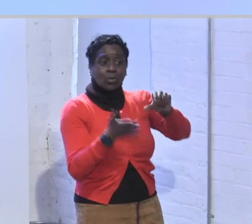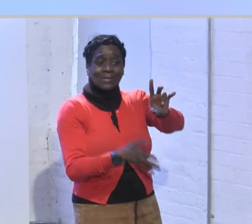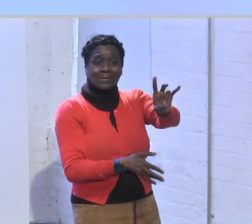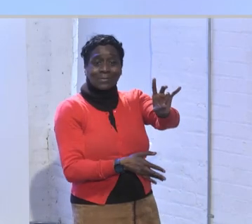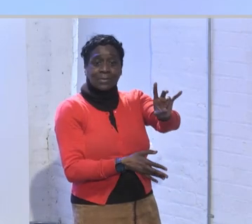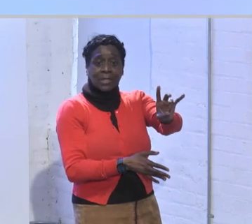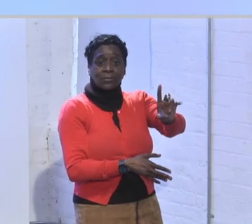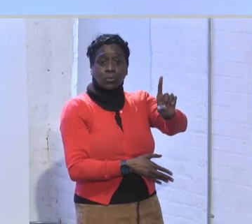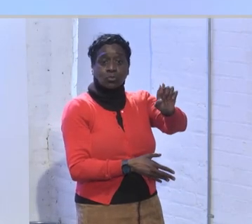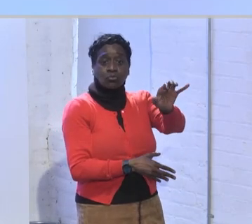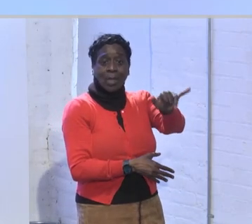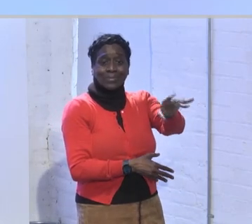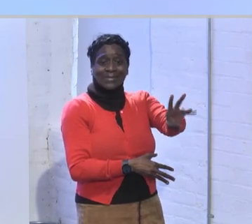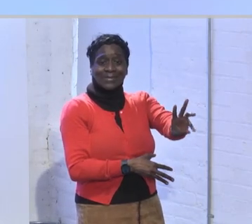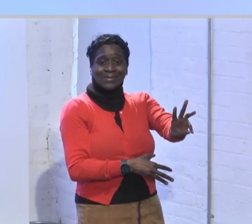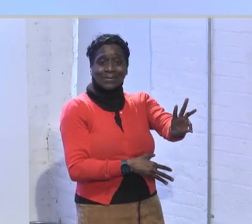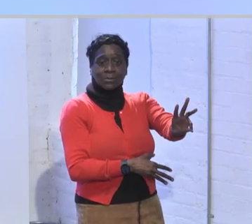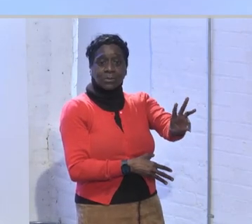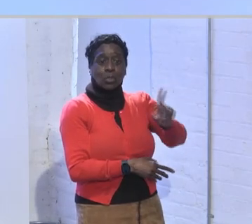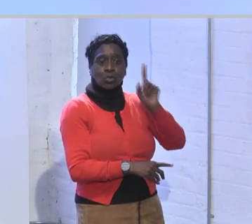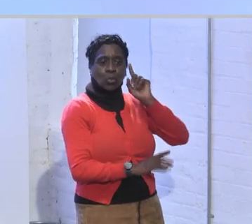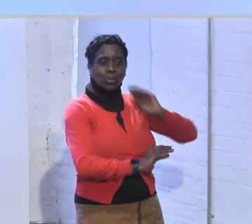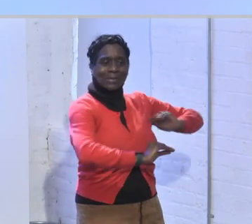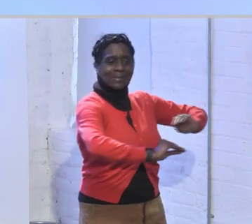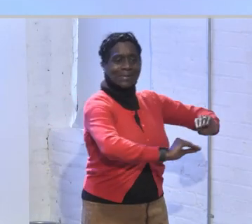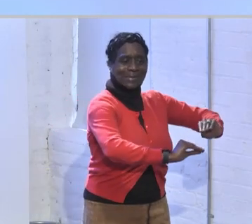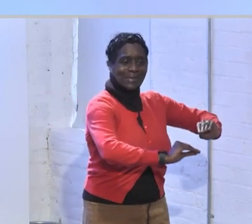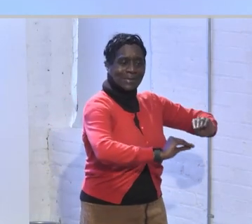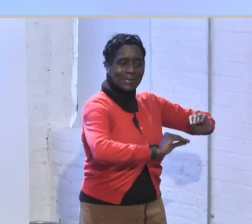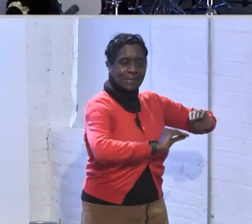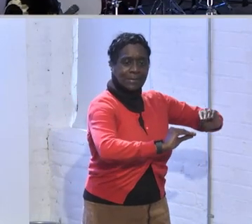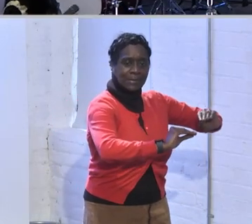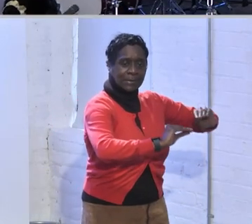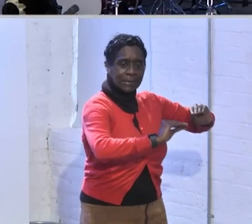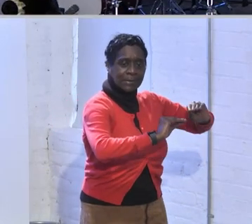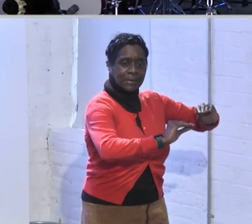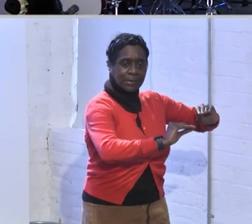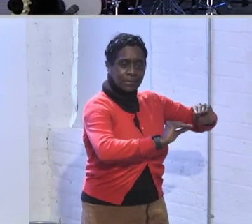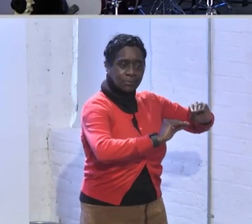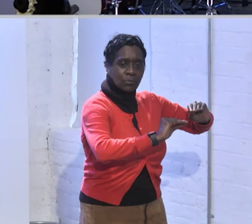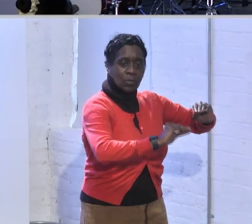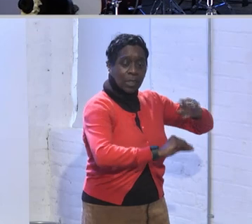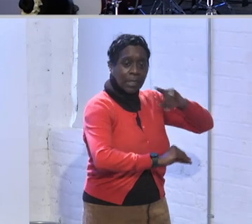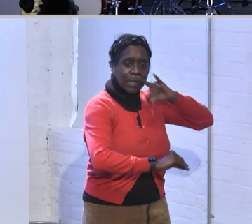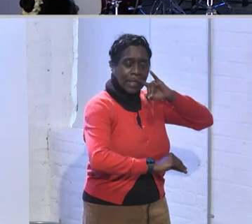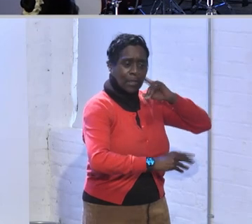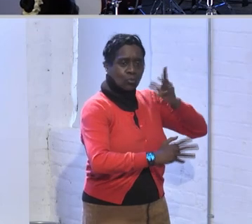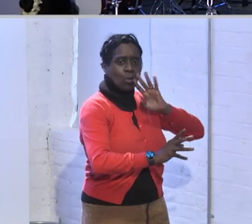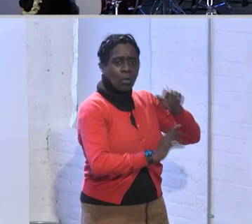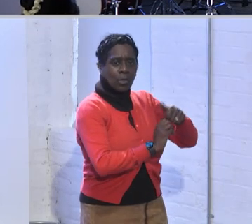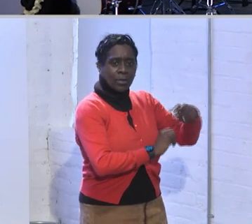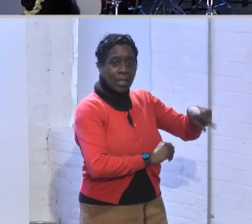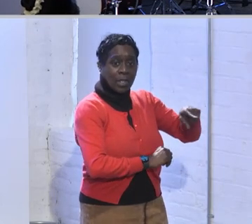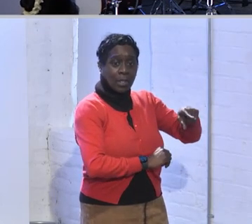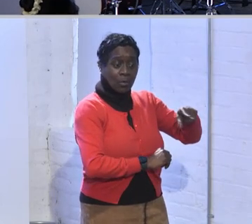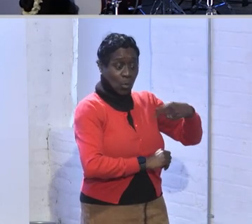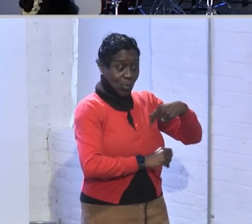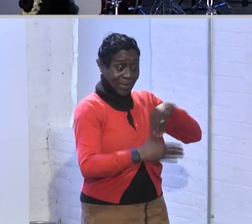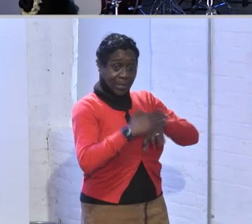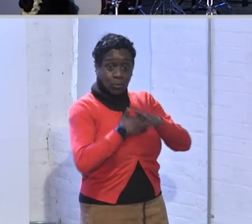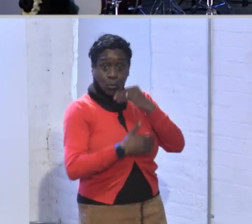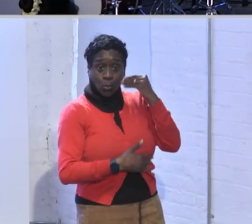text, Deuteronomy 6. And thou shalt teach them diligently unto thy children, and shalt talk of them when thou sittest in thine